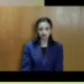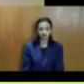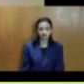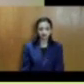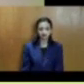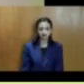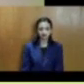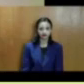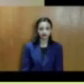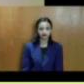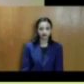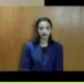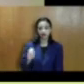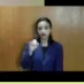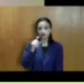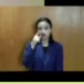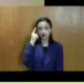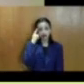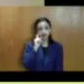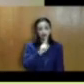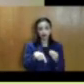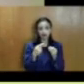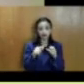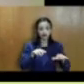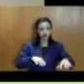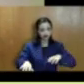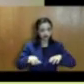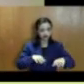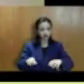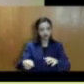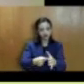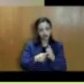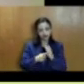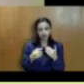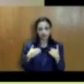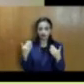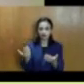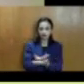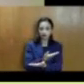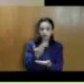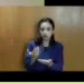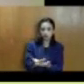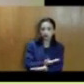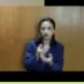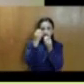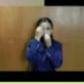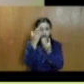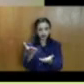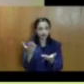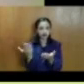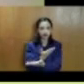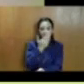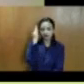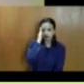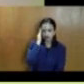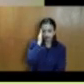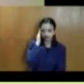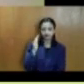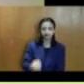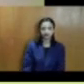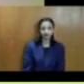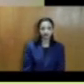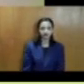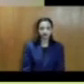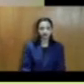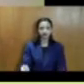think about those types of activities, they require us to have new information and new knowledge. So if